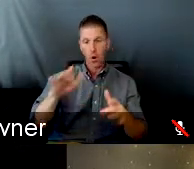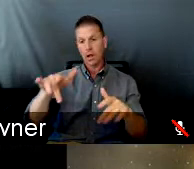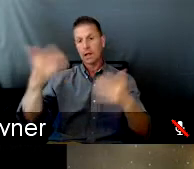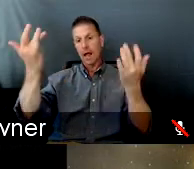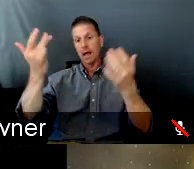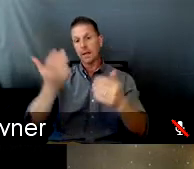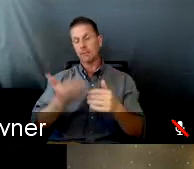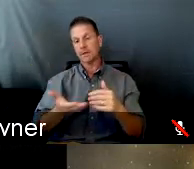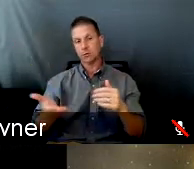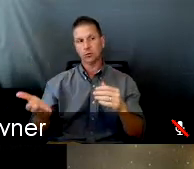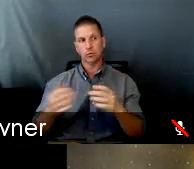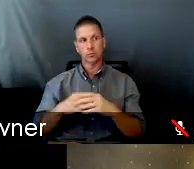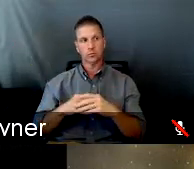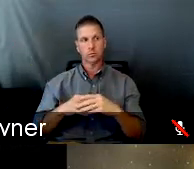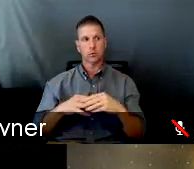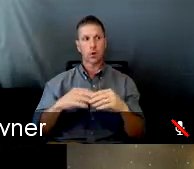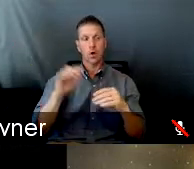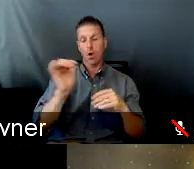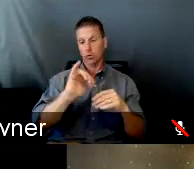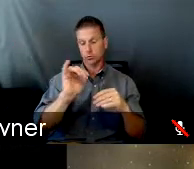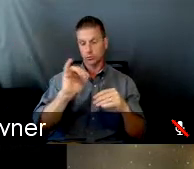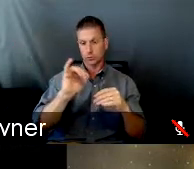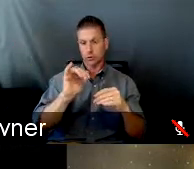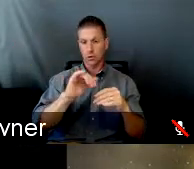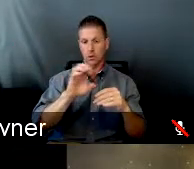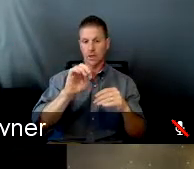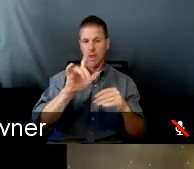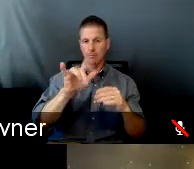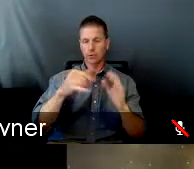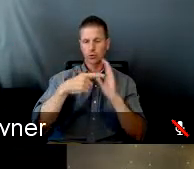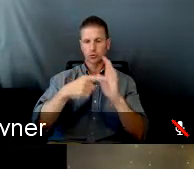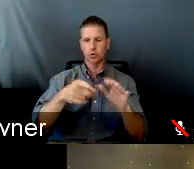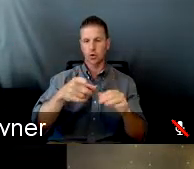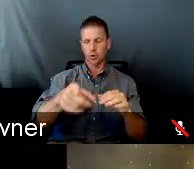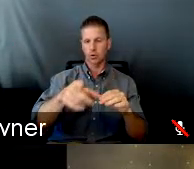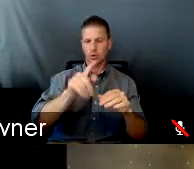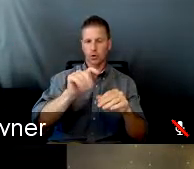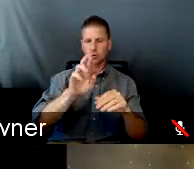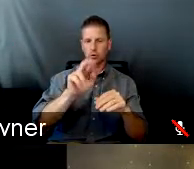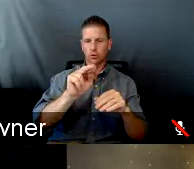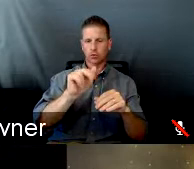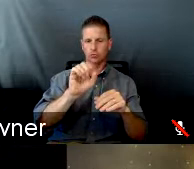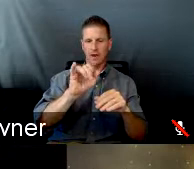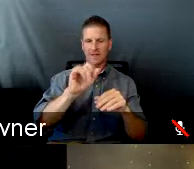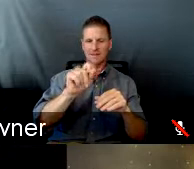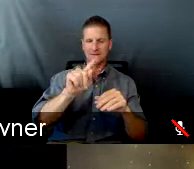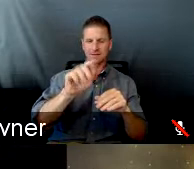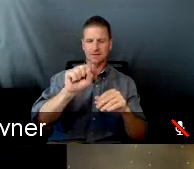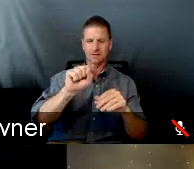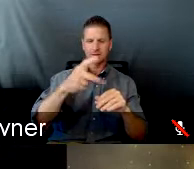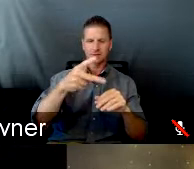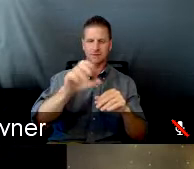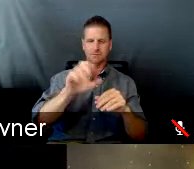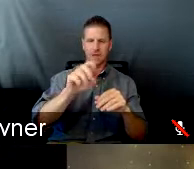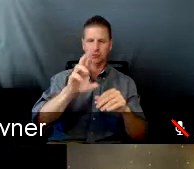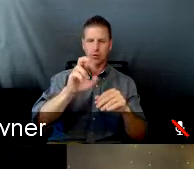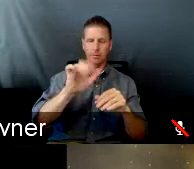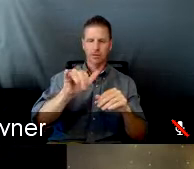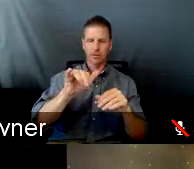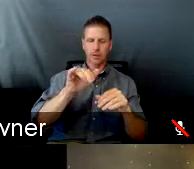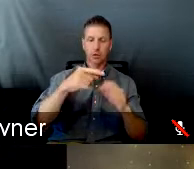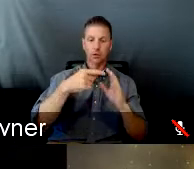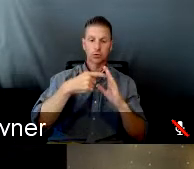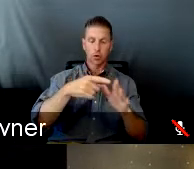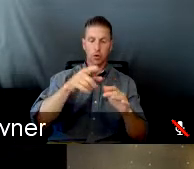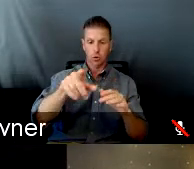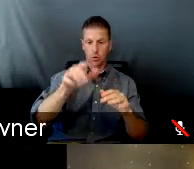material. In addition, Emily showed you the beautiful transit spectroscopy, which probes the atmospheres of the